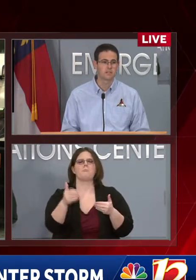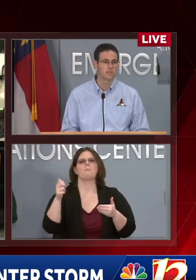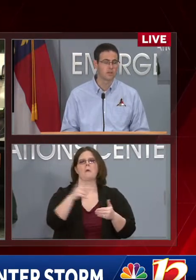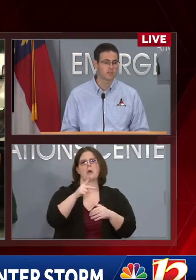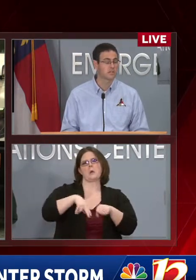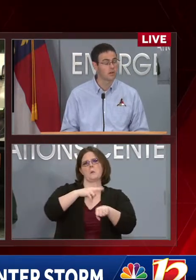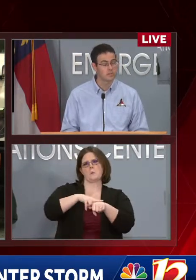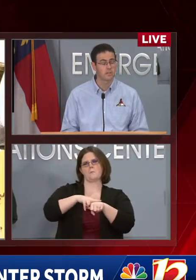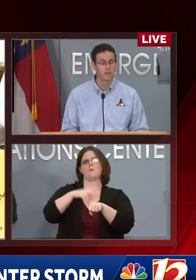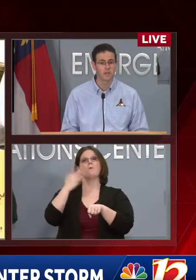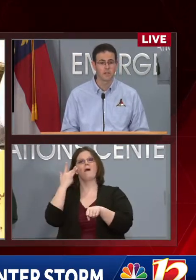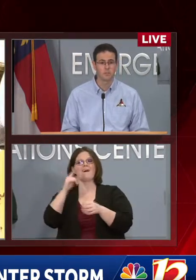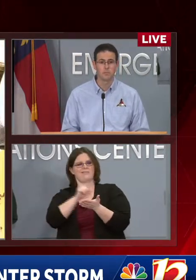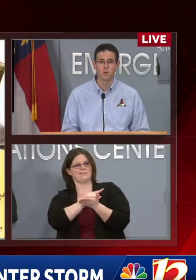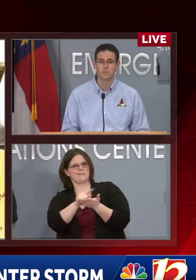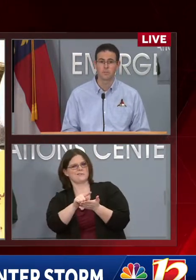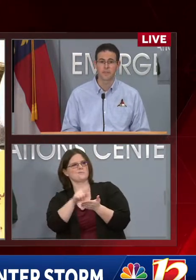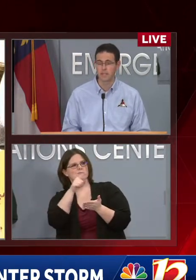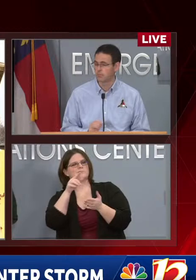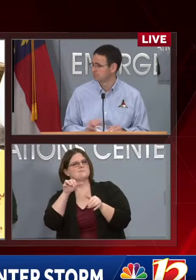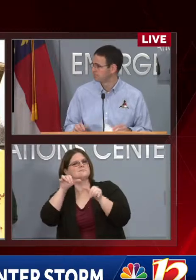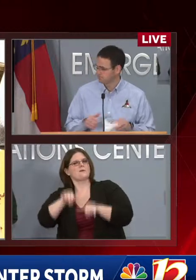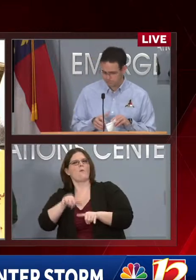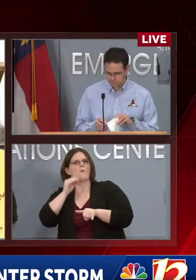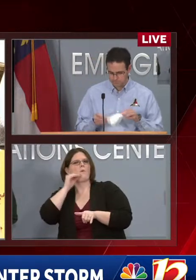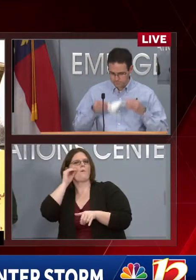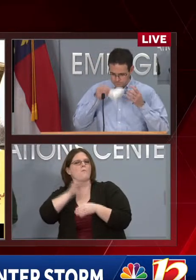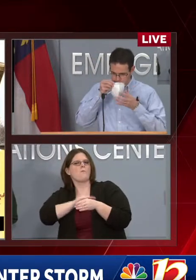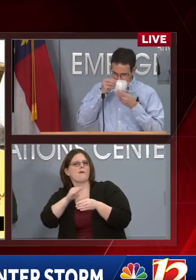starts to turn a little bit more. So thank you.